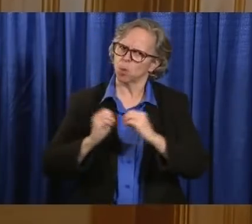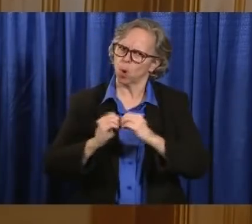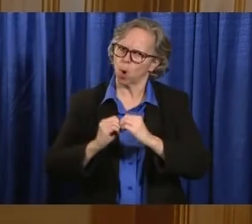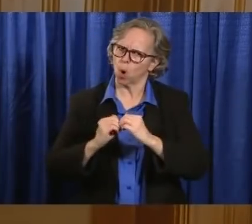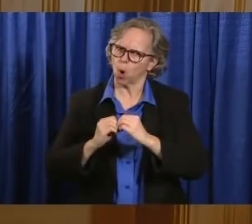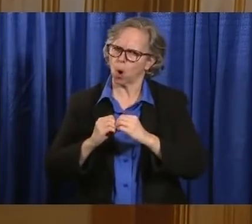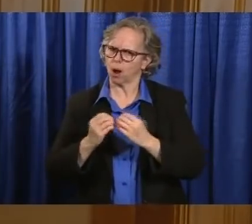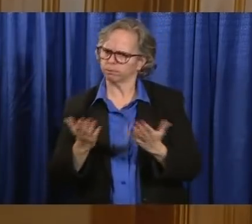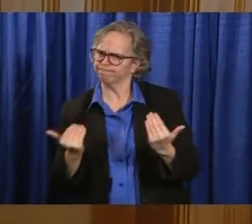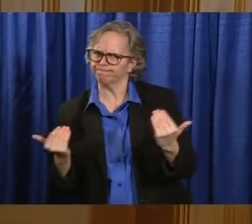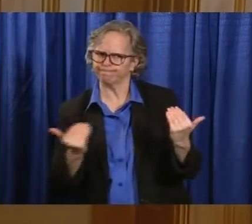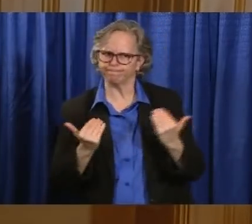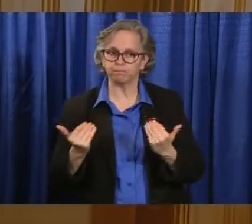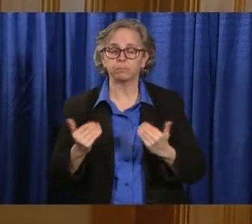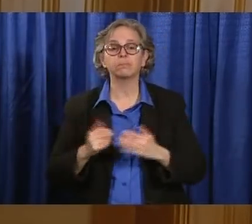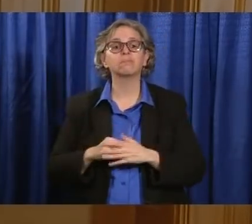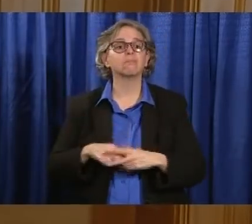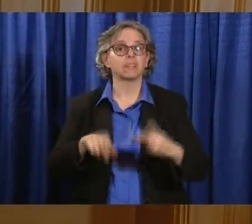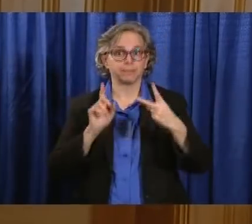improve more testing.